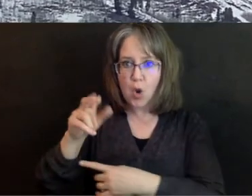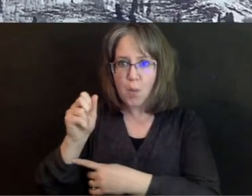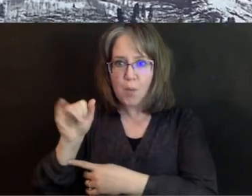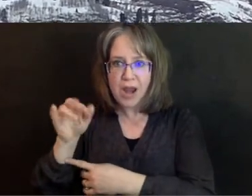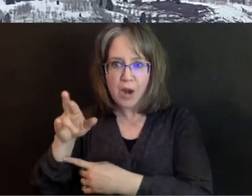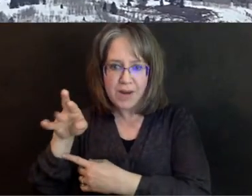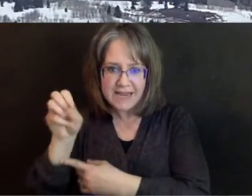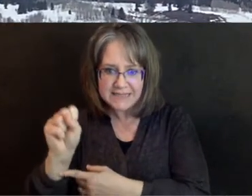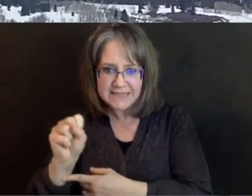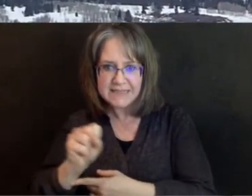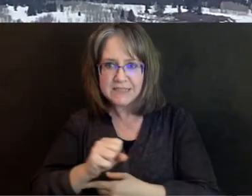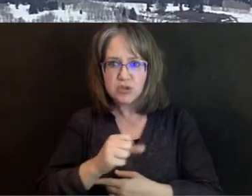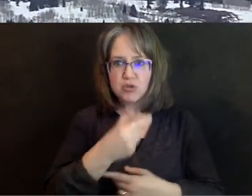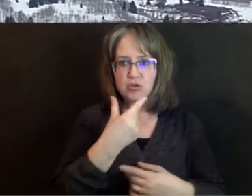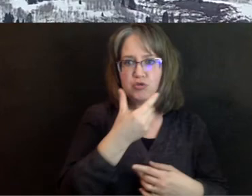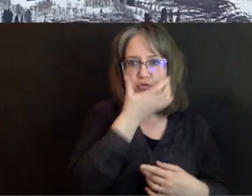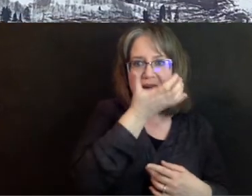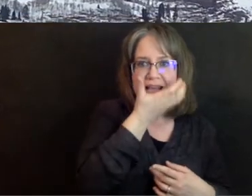creatures.